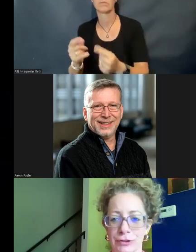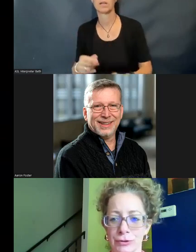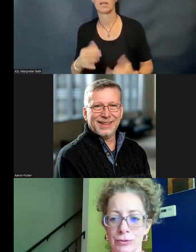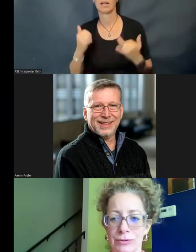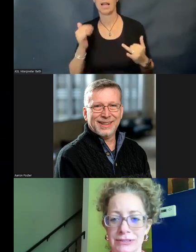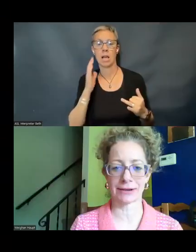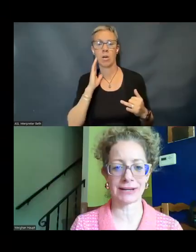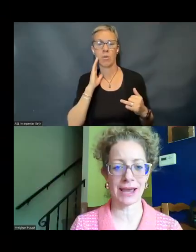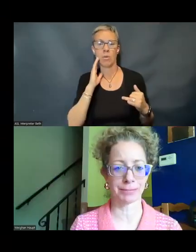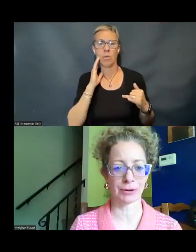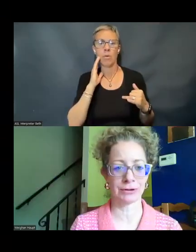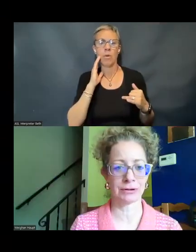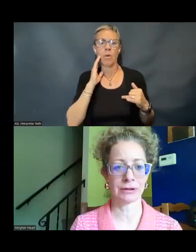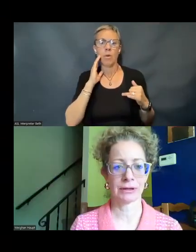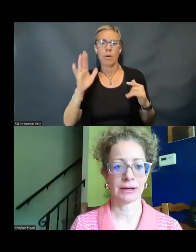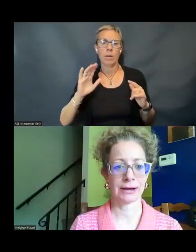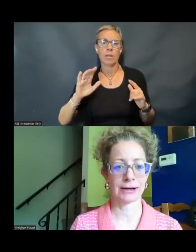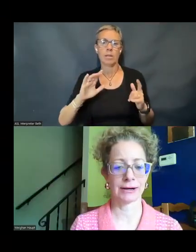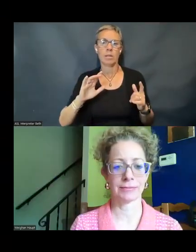shift to Stephanie Hepburn